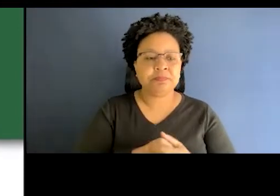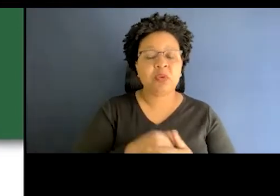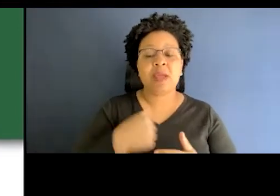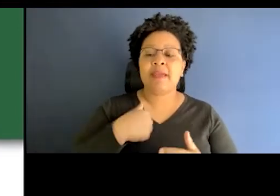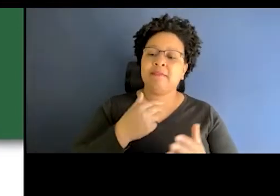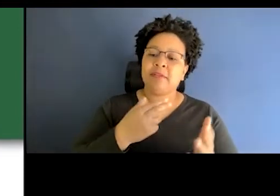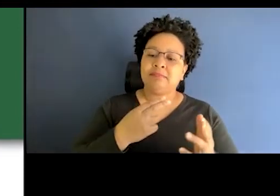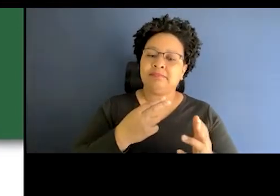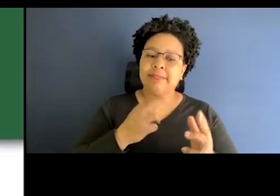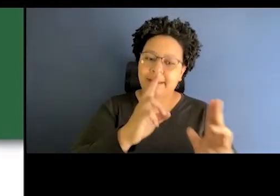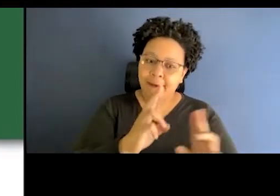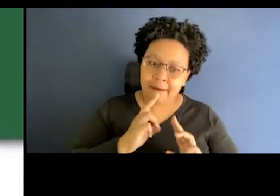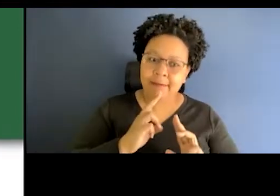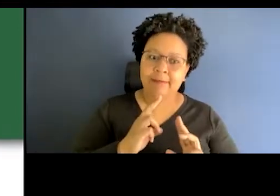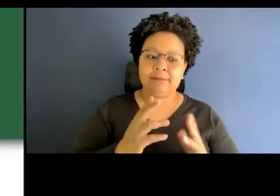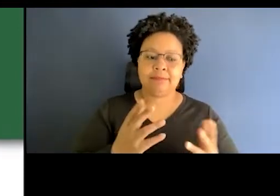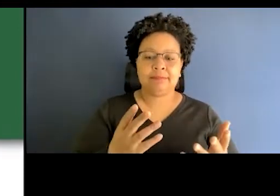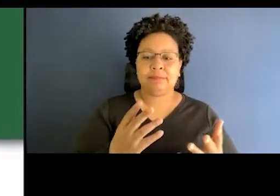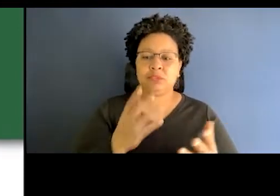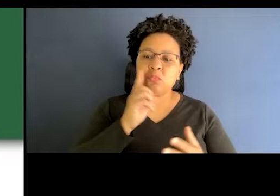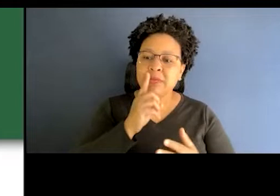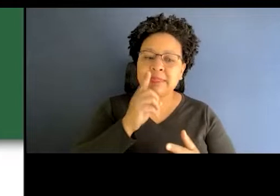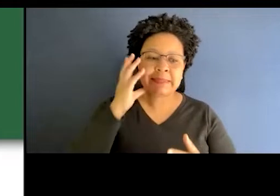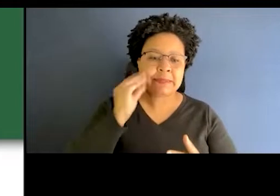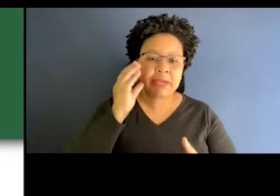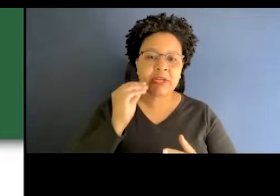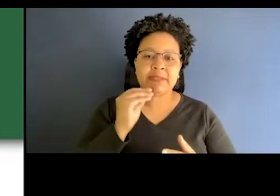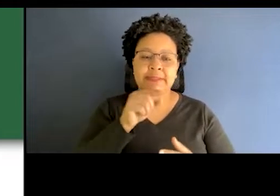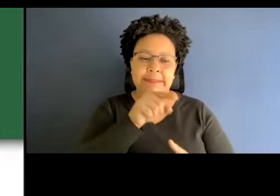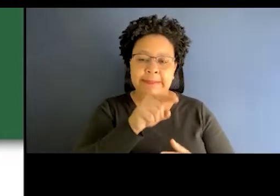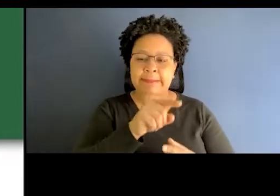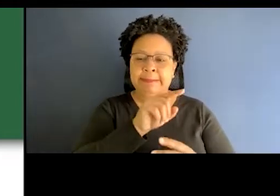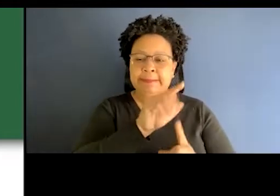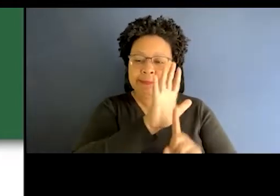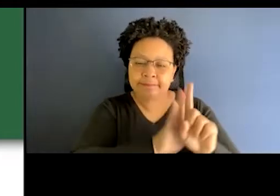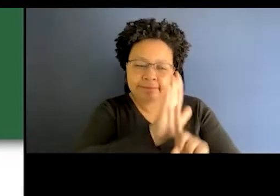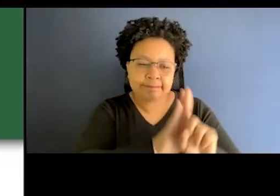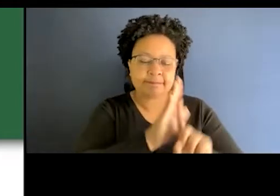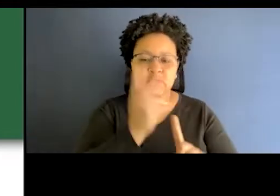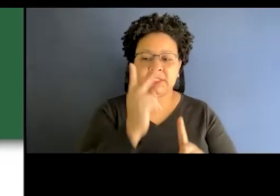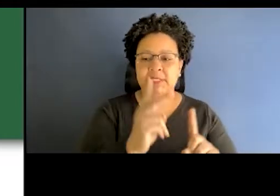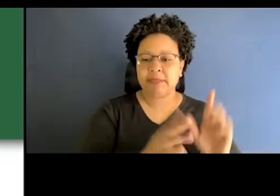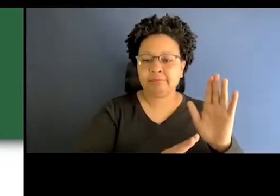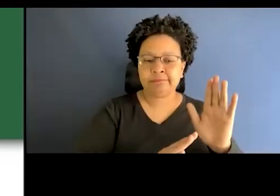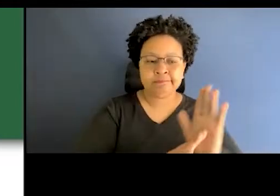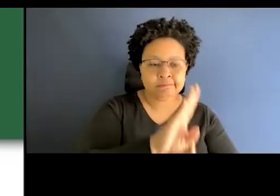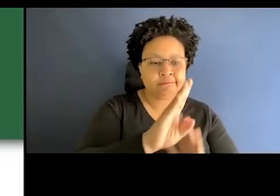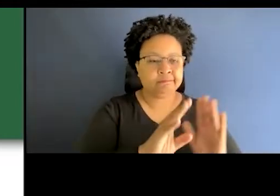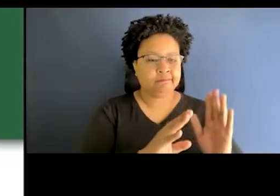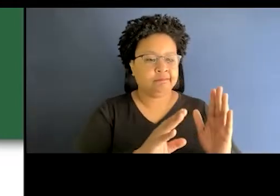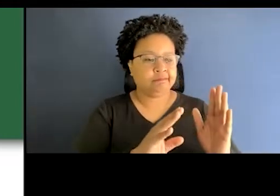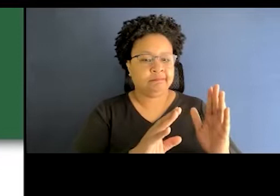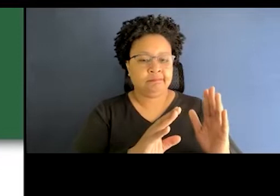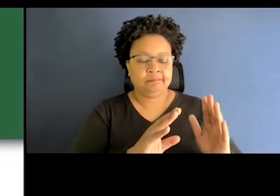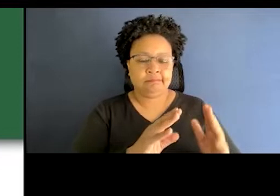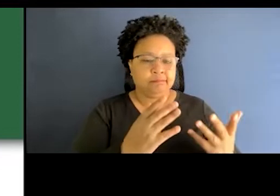able to really experience him and just see him grow and become the amazing young man that he